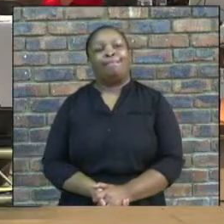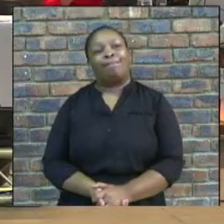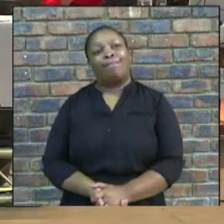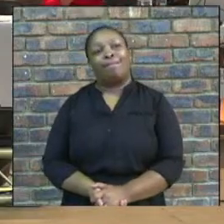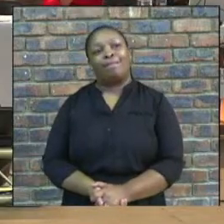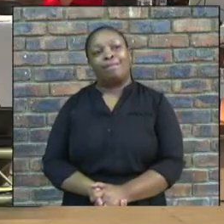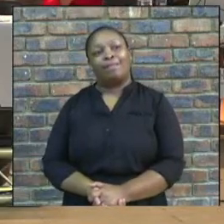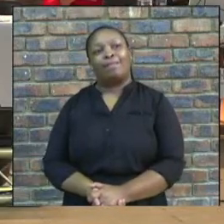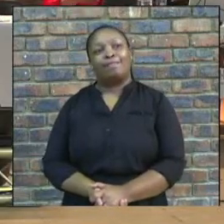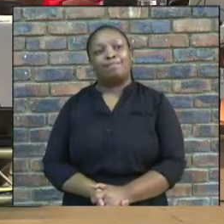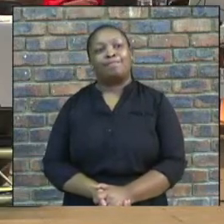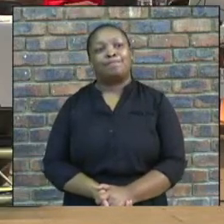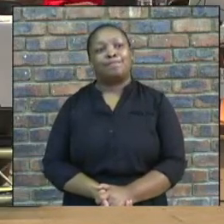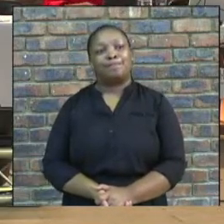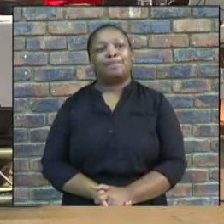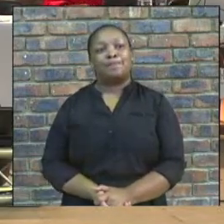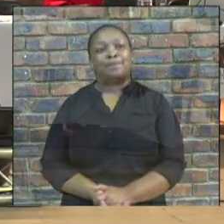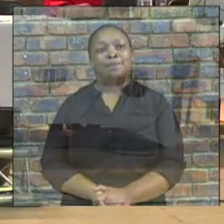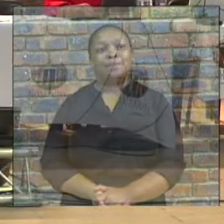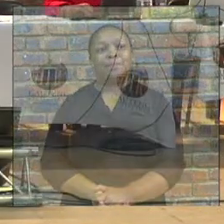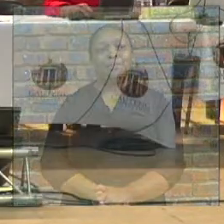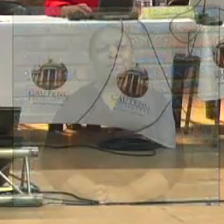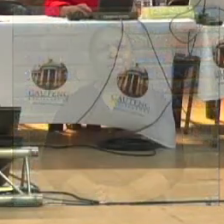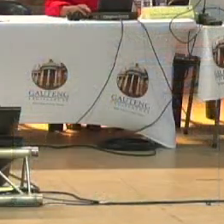We're good. Oh, I meant to come.